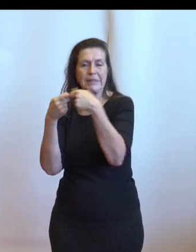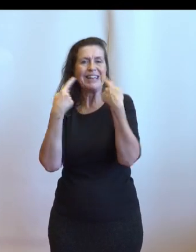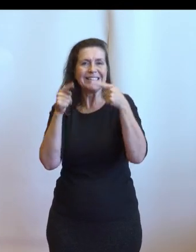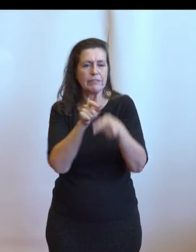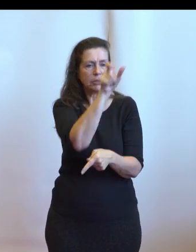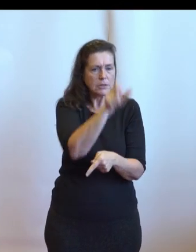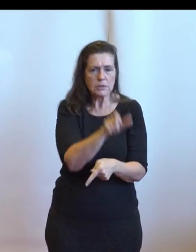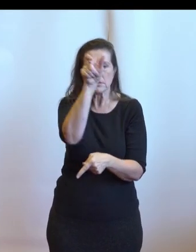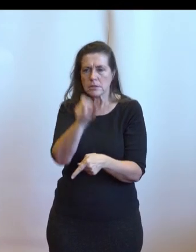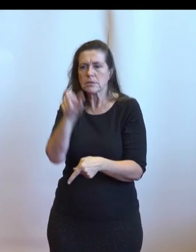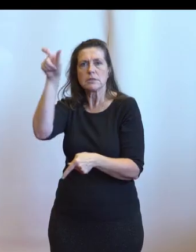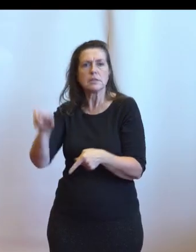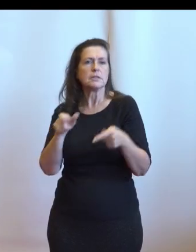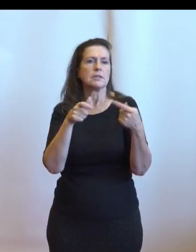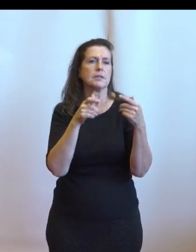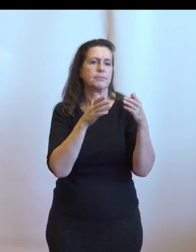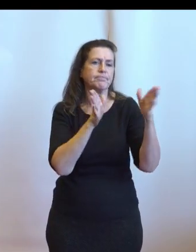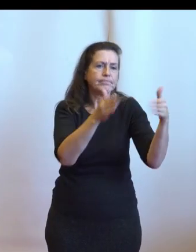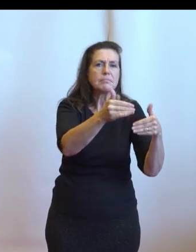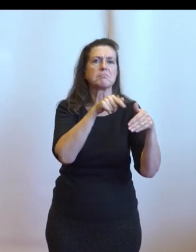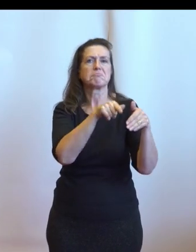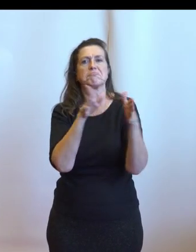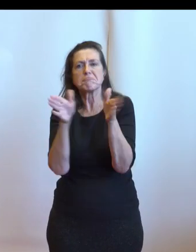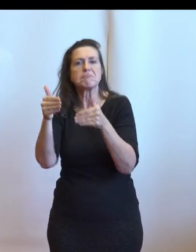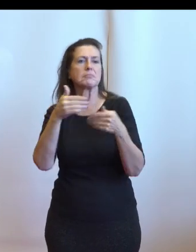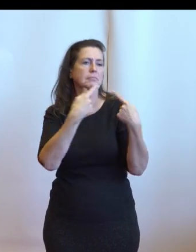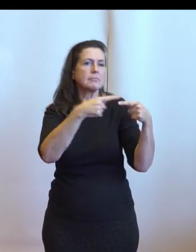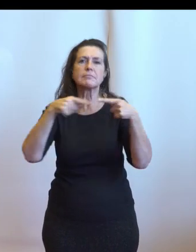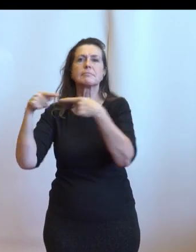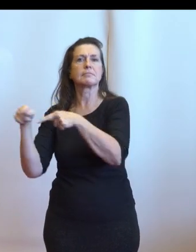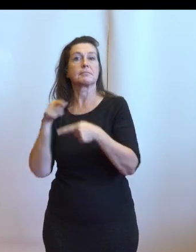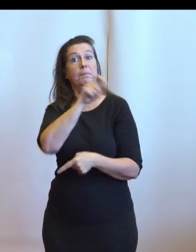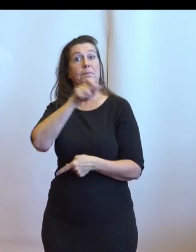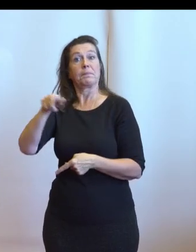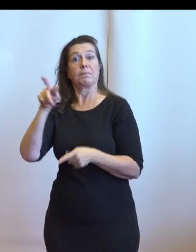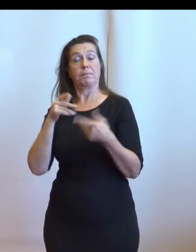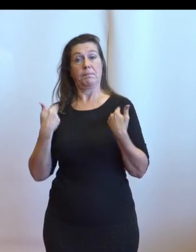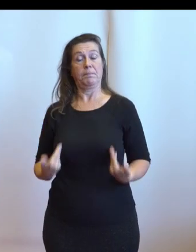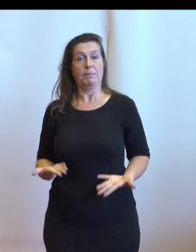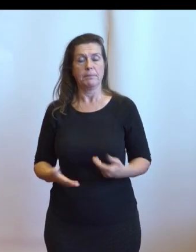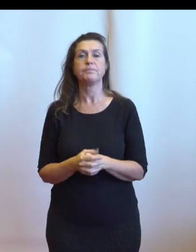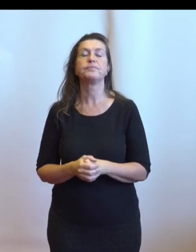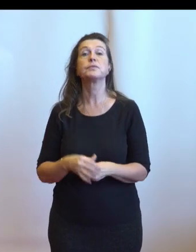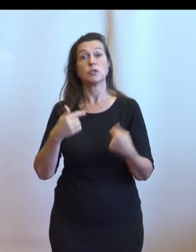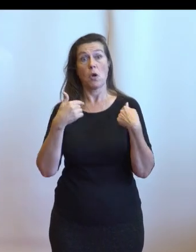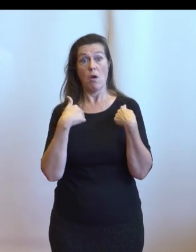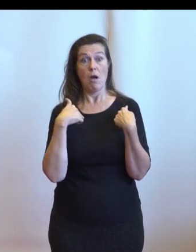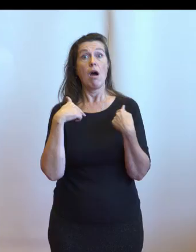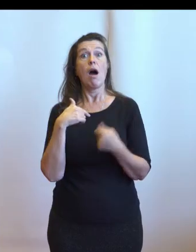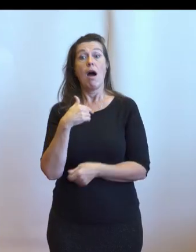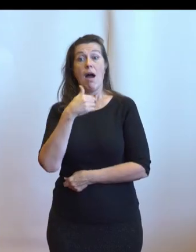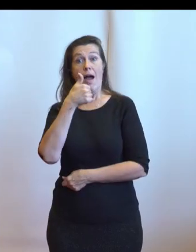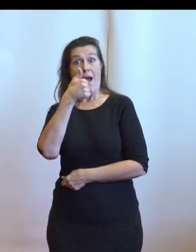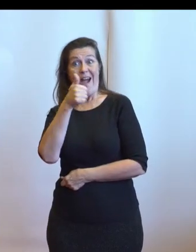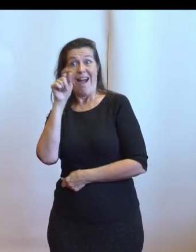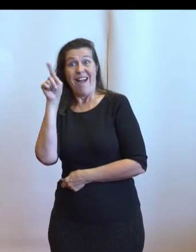first thing, and that's why, again, we really believe that accessibility is a key priority for us, is the